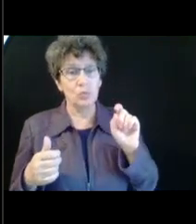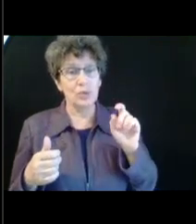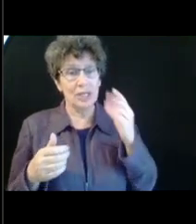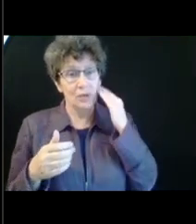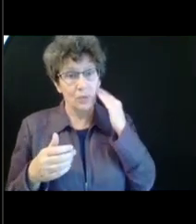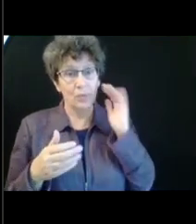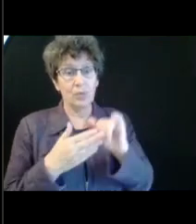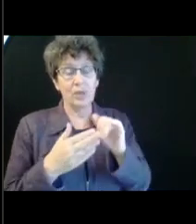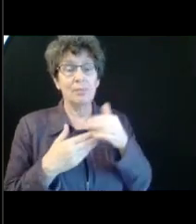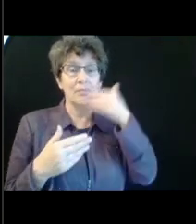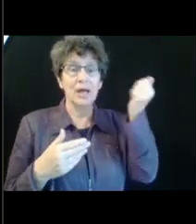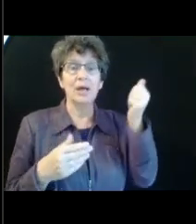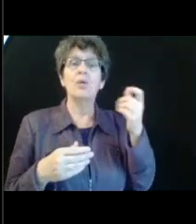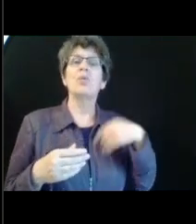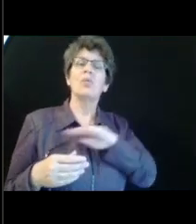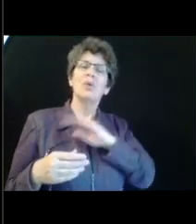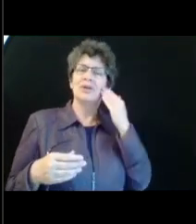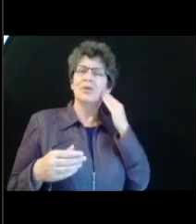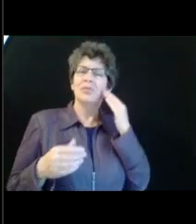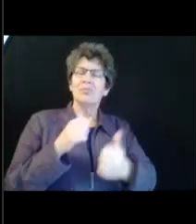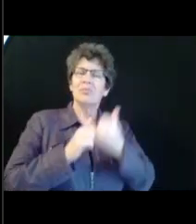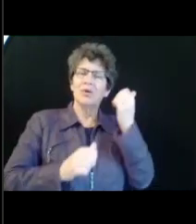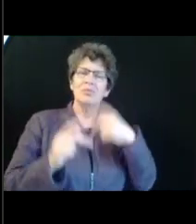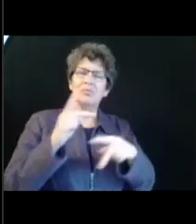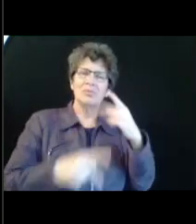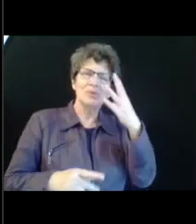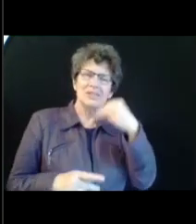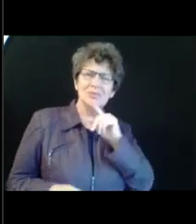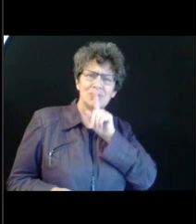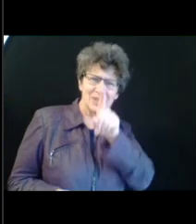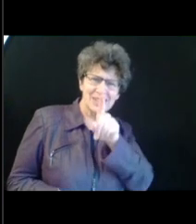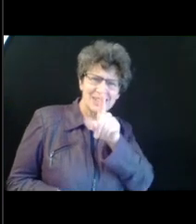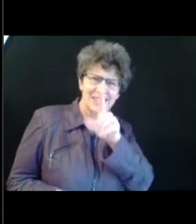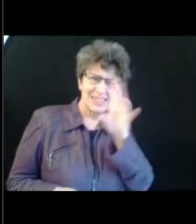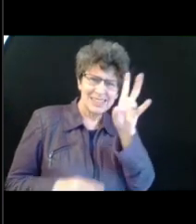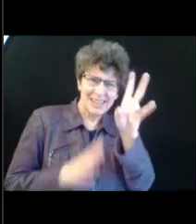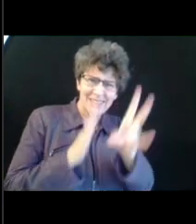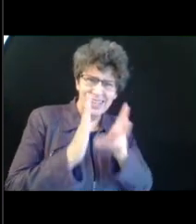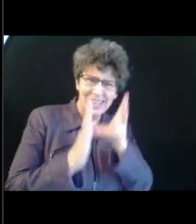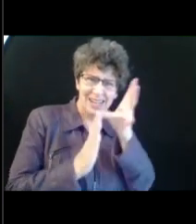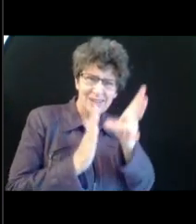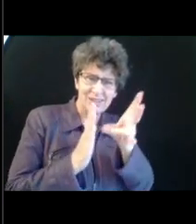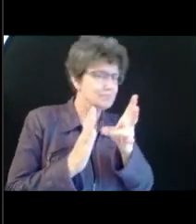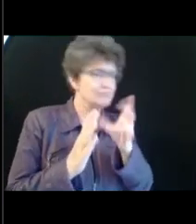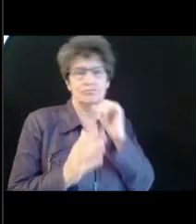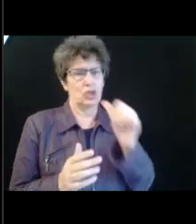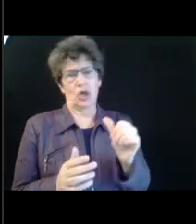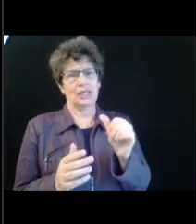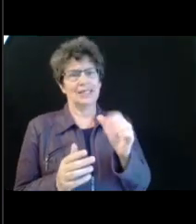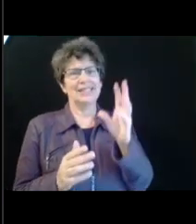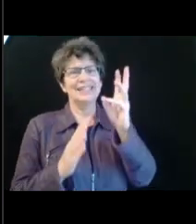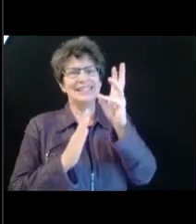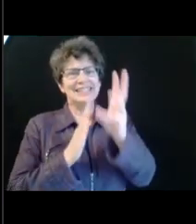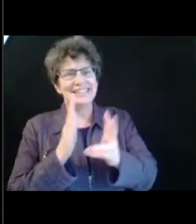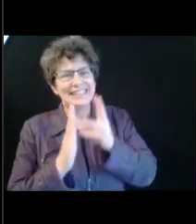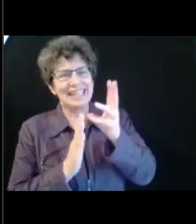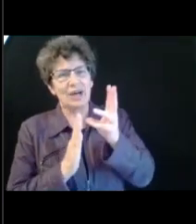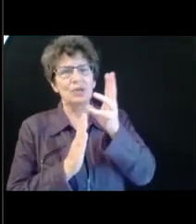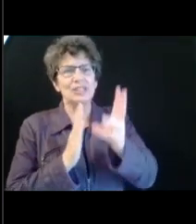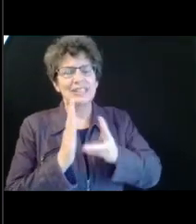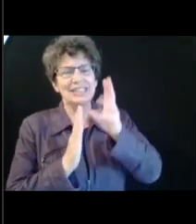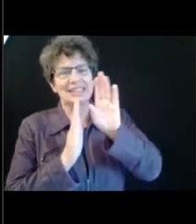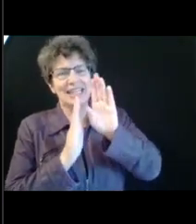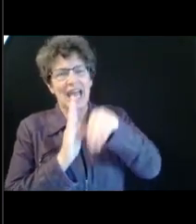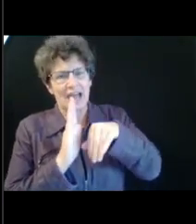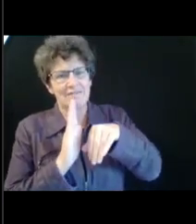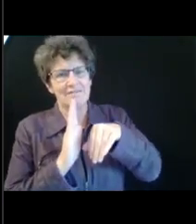average, something in the neighborhood of about 6.5 hours sleep is what most people are getting right now. This is far less than what we used to